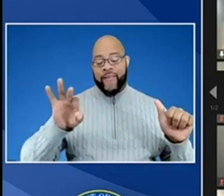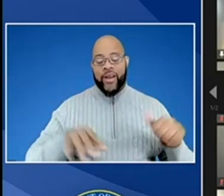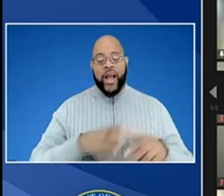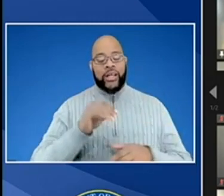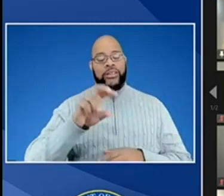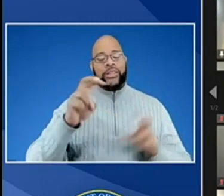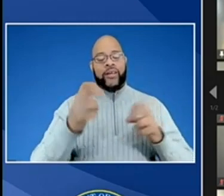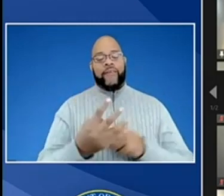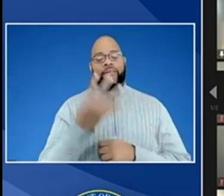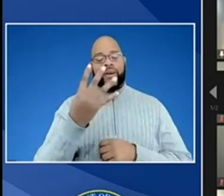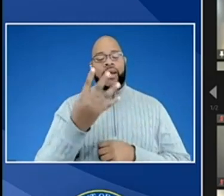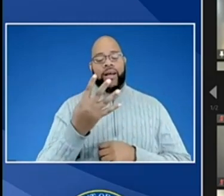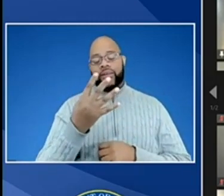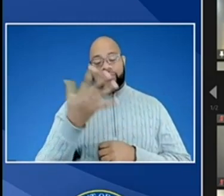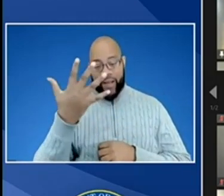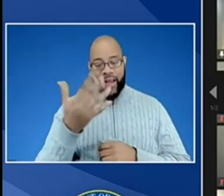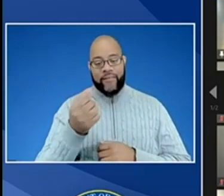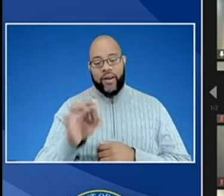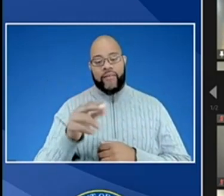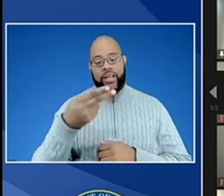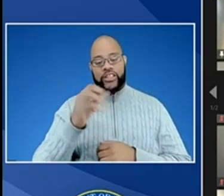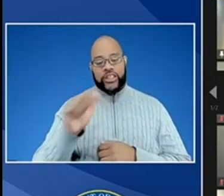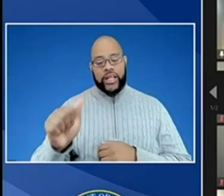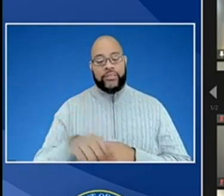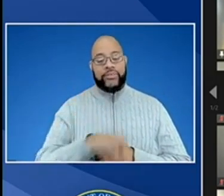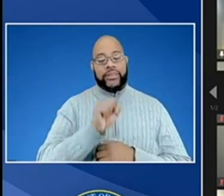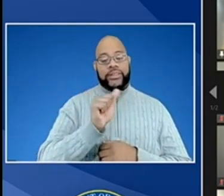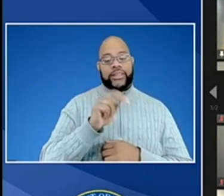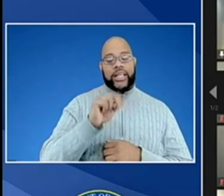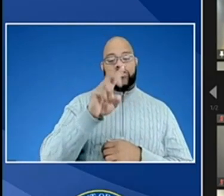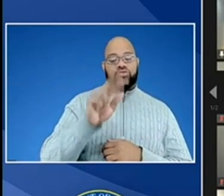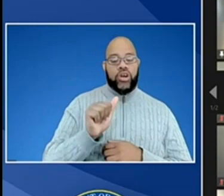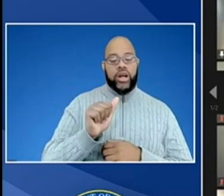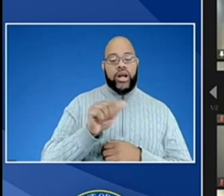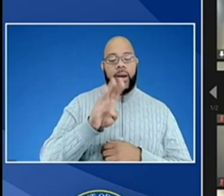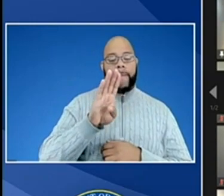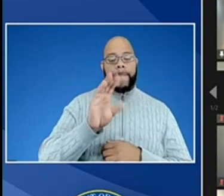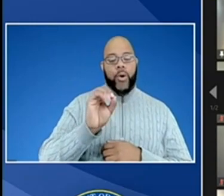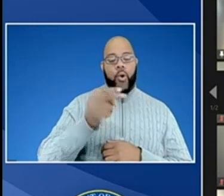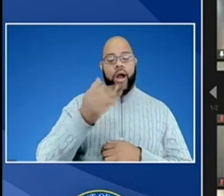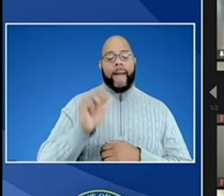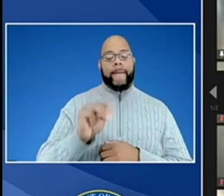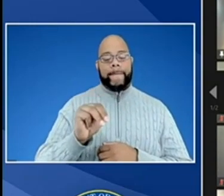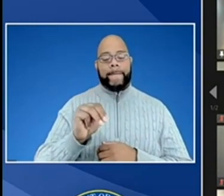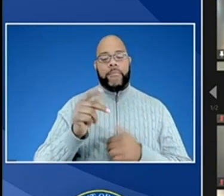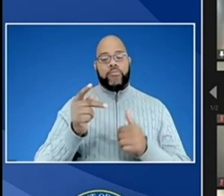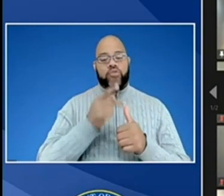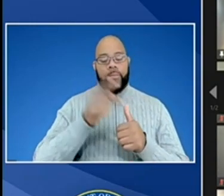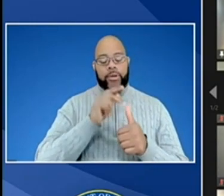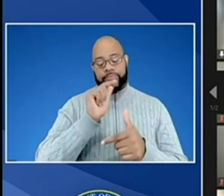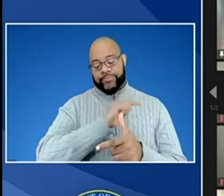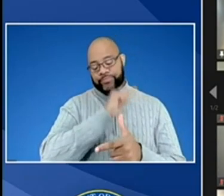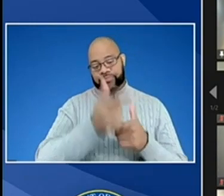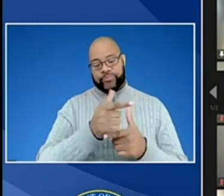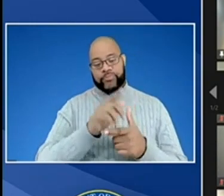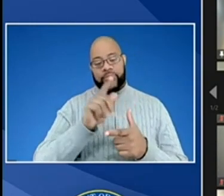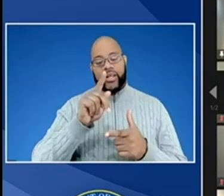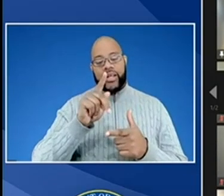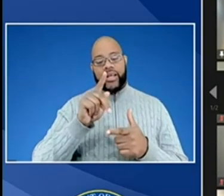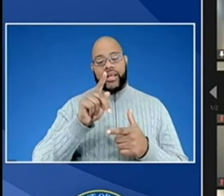V of the HEA. Sandra Boham as primary. Present. And Carol